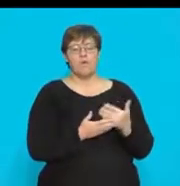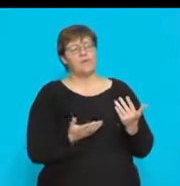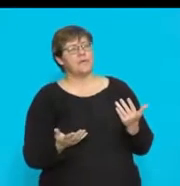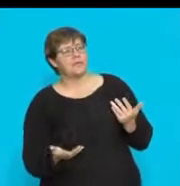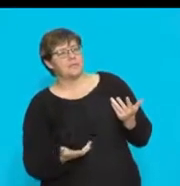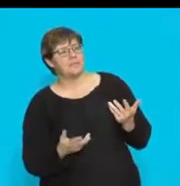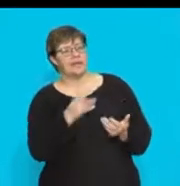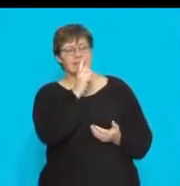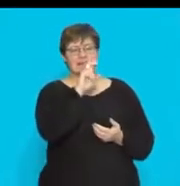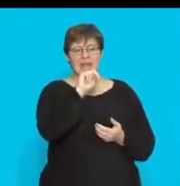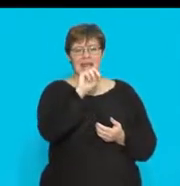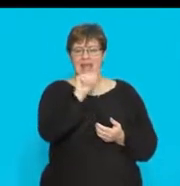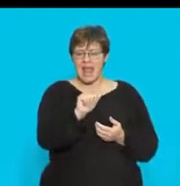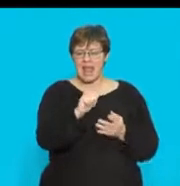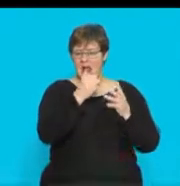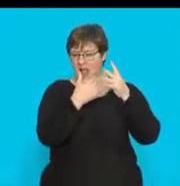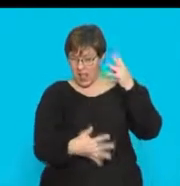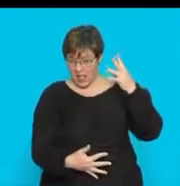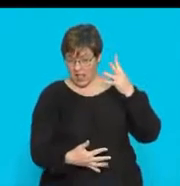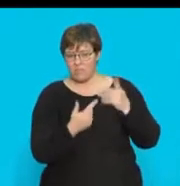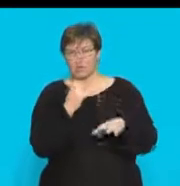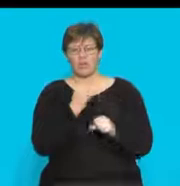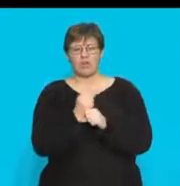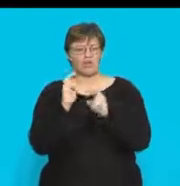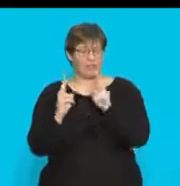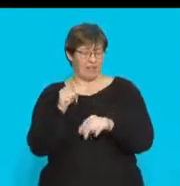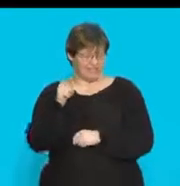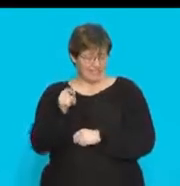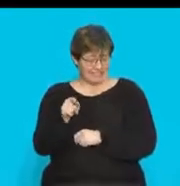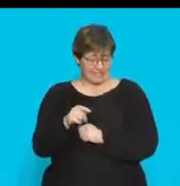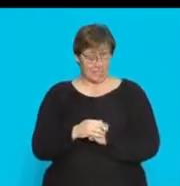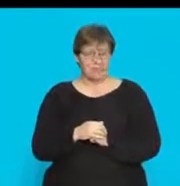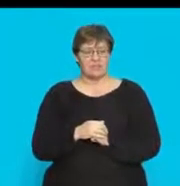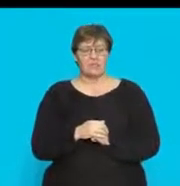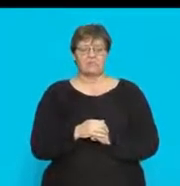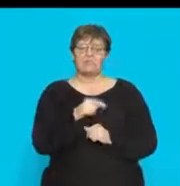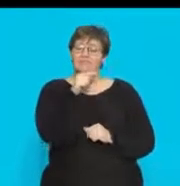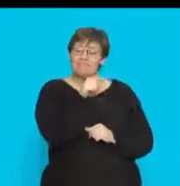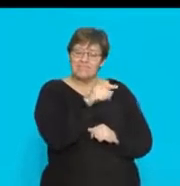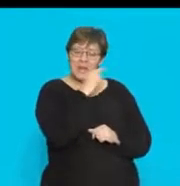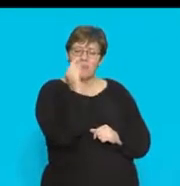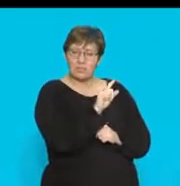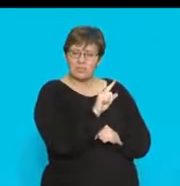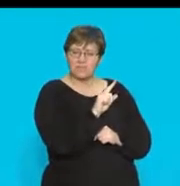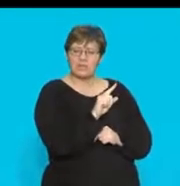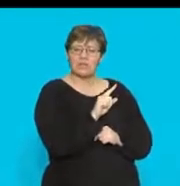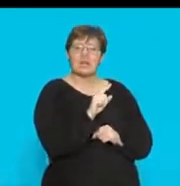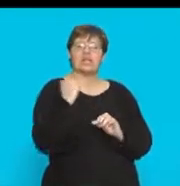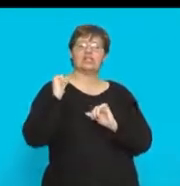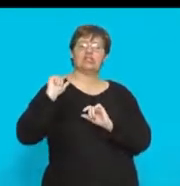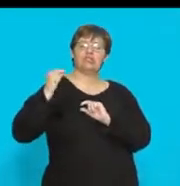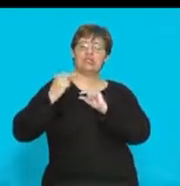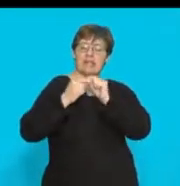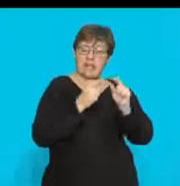of DNA, etc., when you do grade 12 work, etc. But this is called, it's